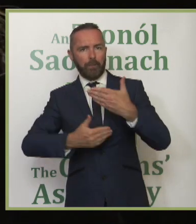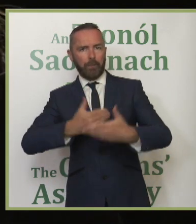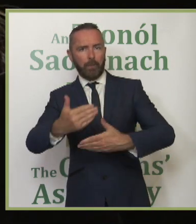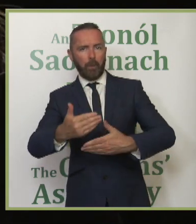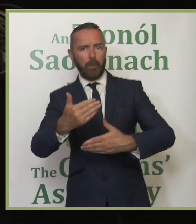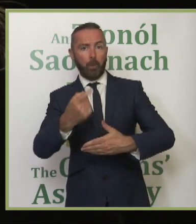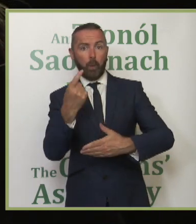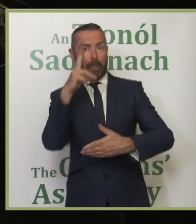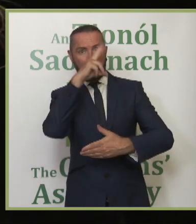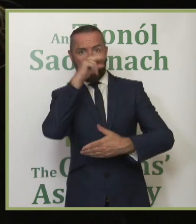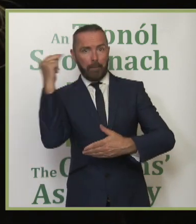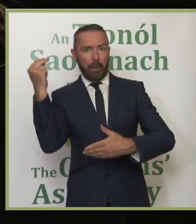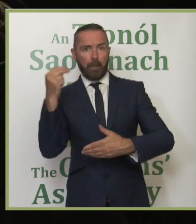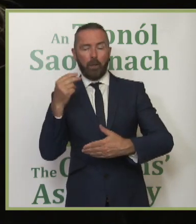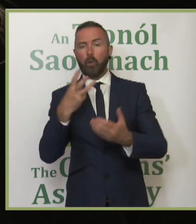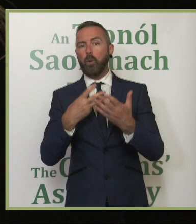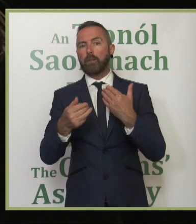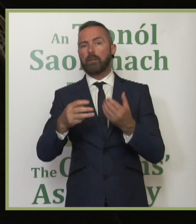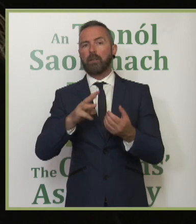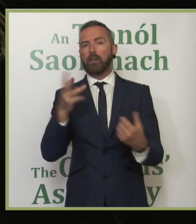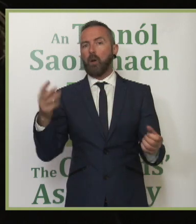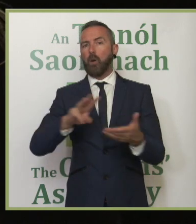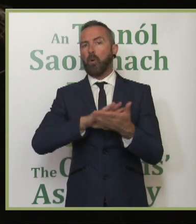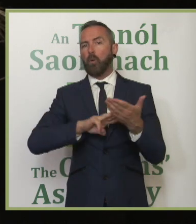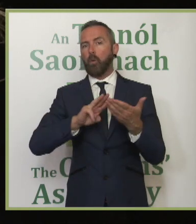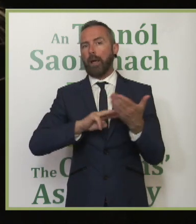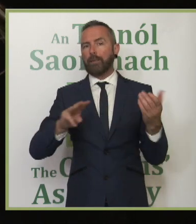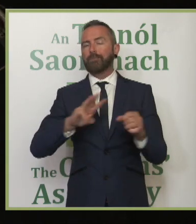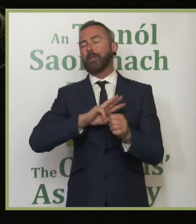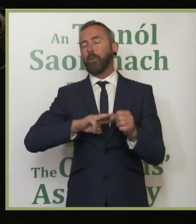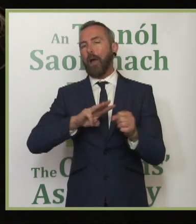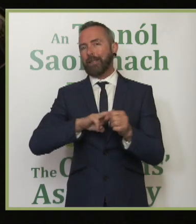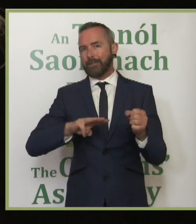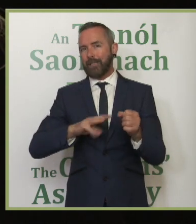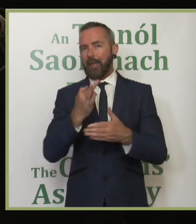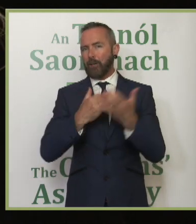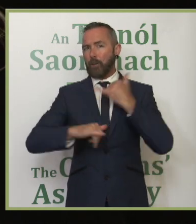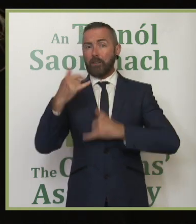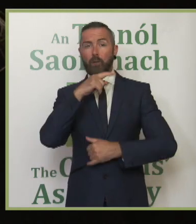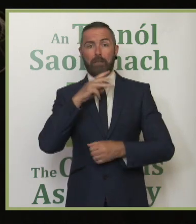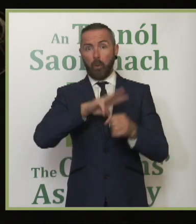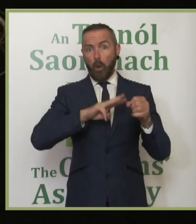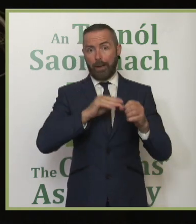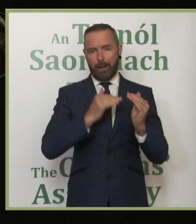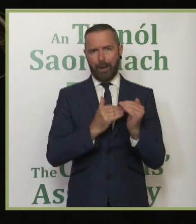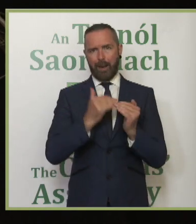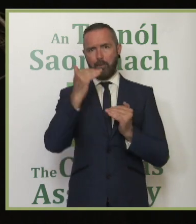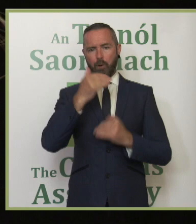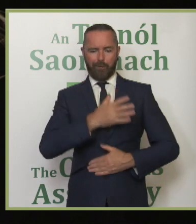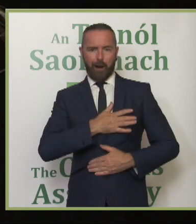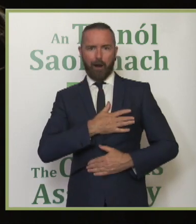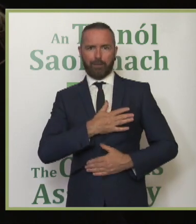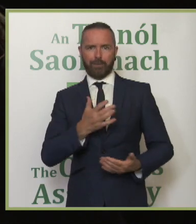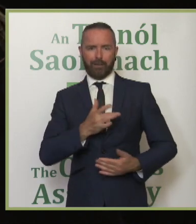of this is wine. A couple of years ago, we were all told, have a couple of glasses of wine, it'll improve your cardiovascular